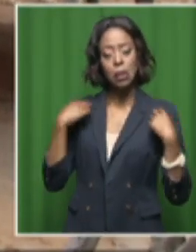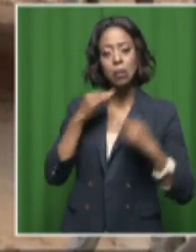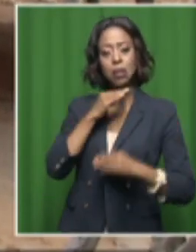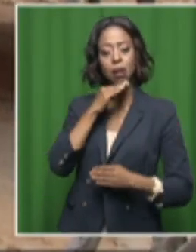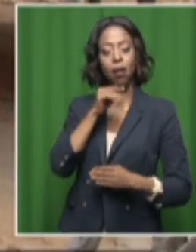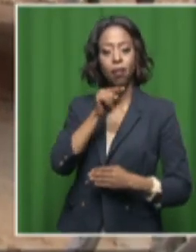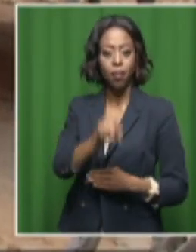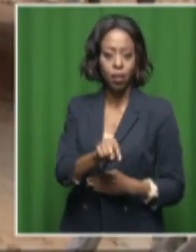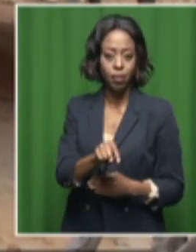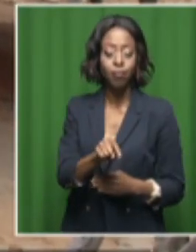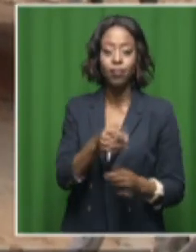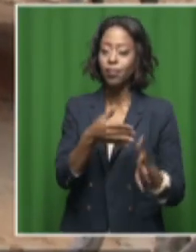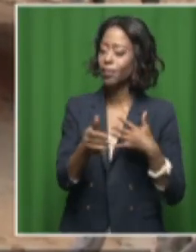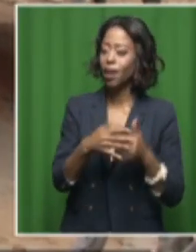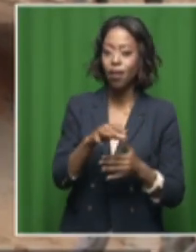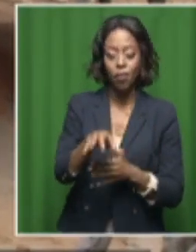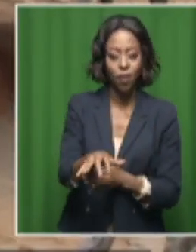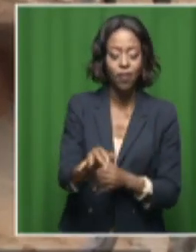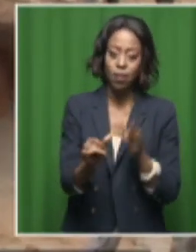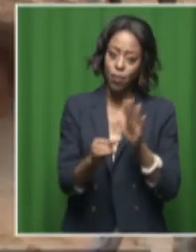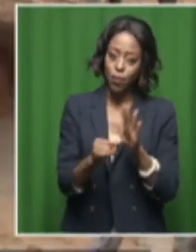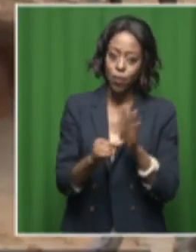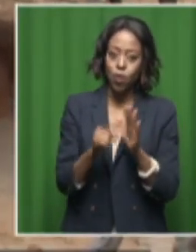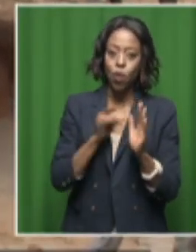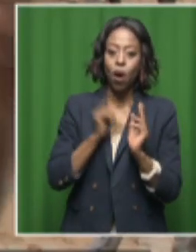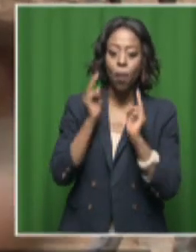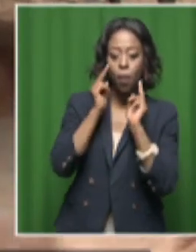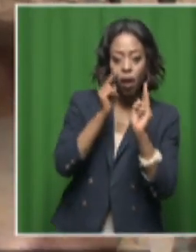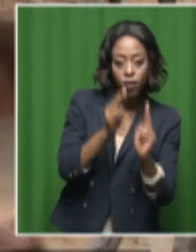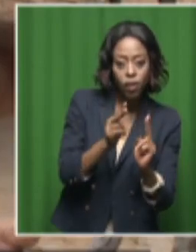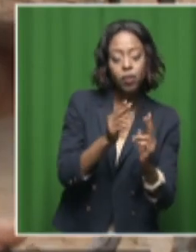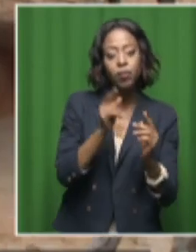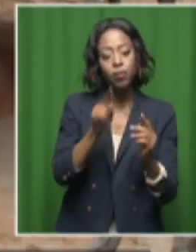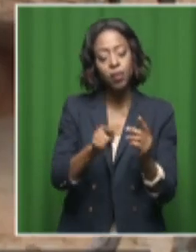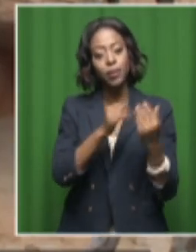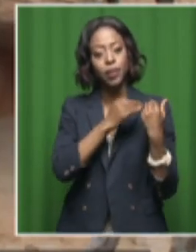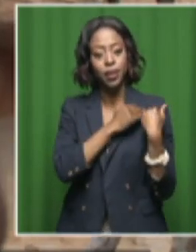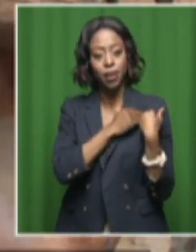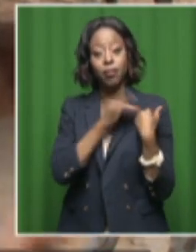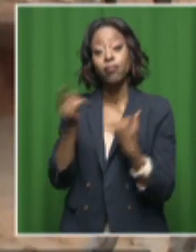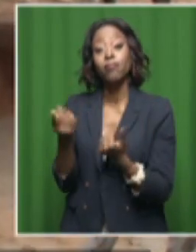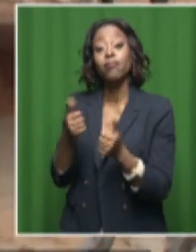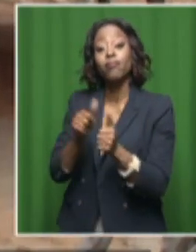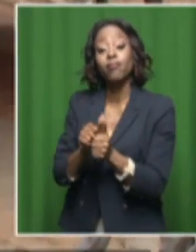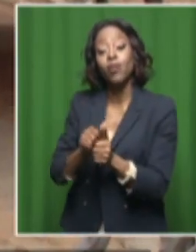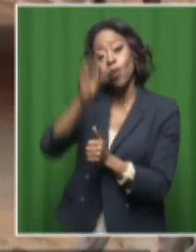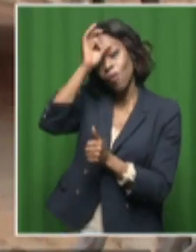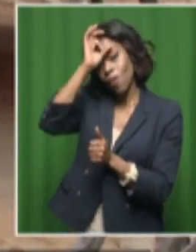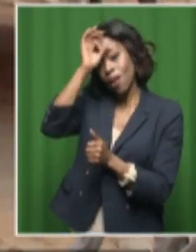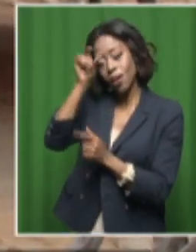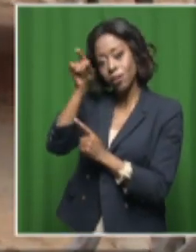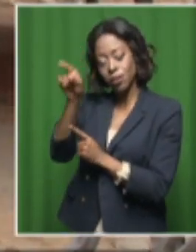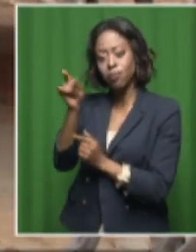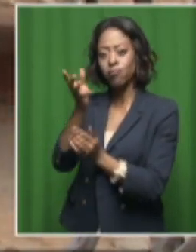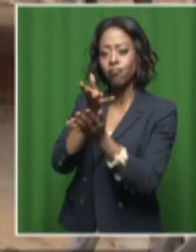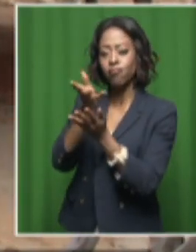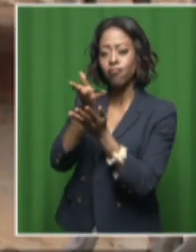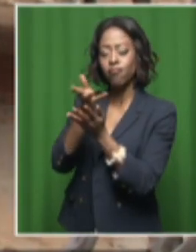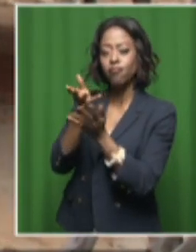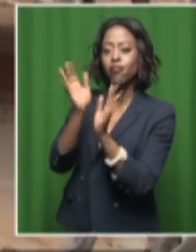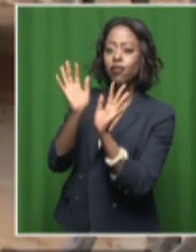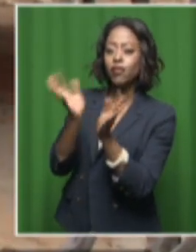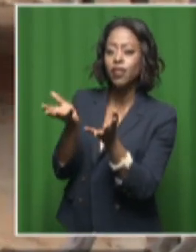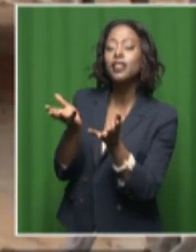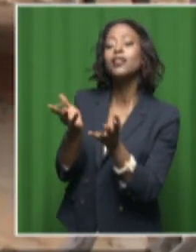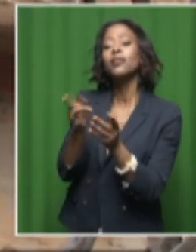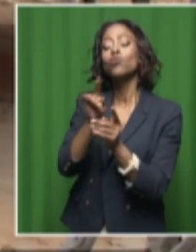any province, safety is quite important. You need to feel safe where you're going. They're in partnership with SABC. Speaks about they are also in conversation